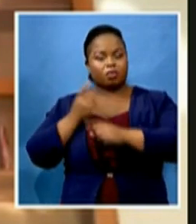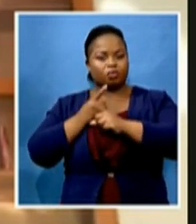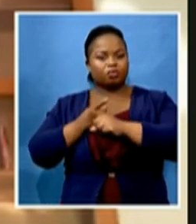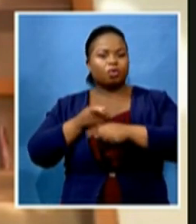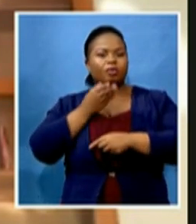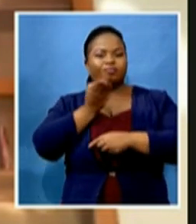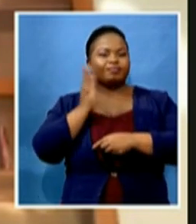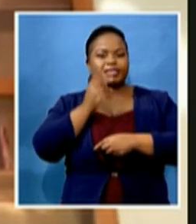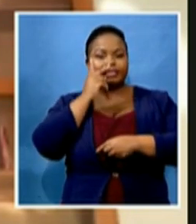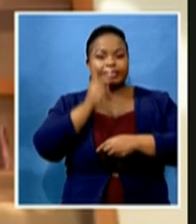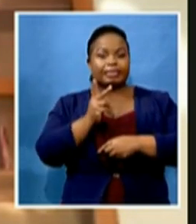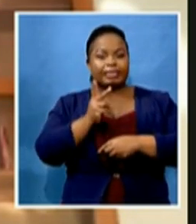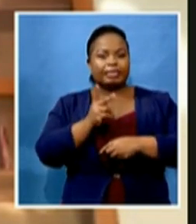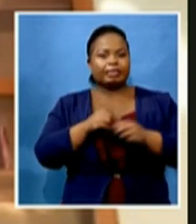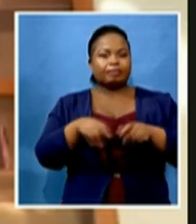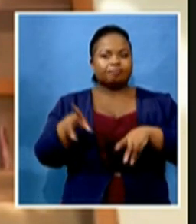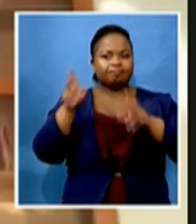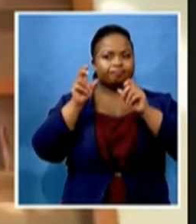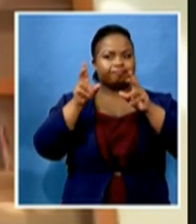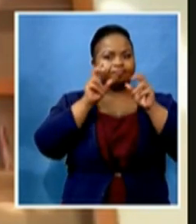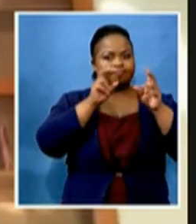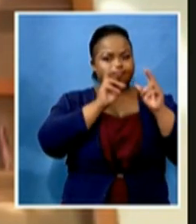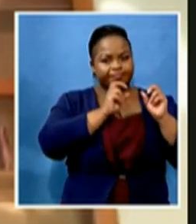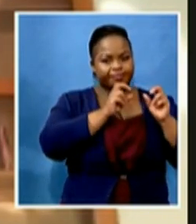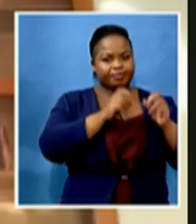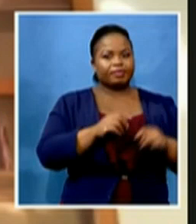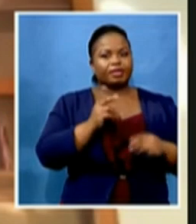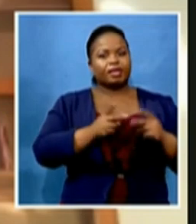the other side, there are those who